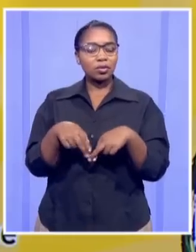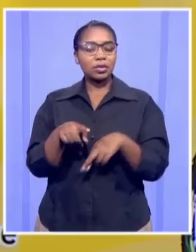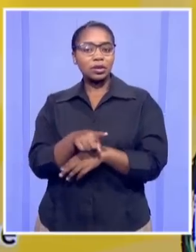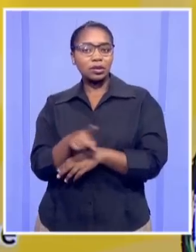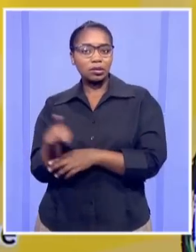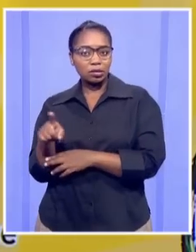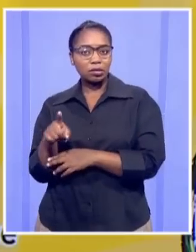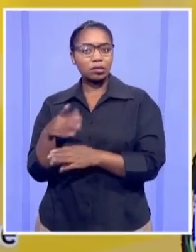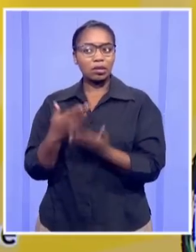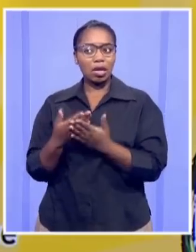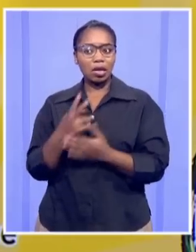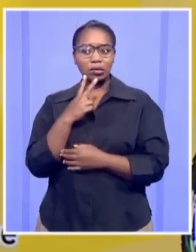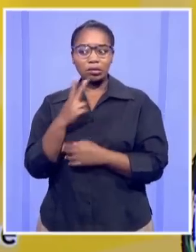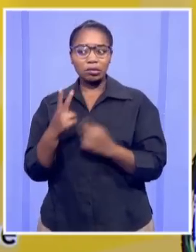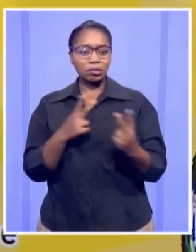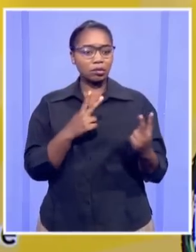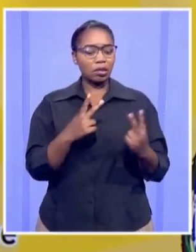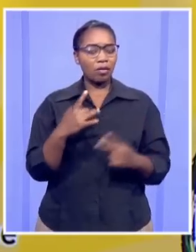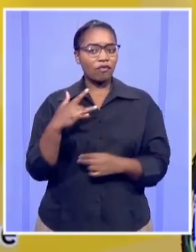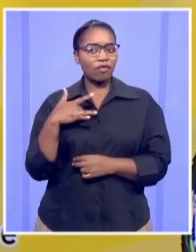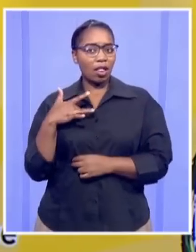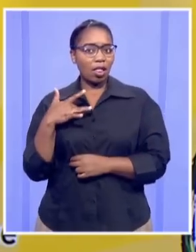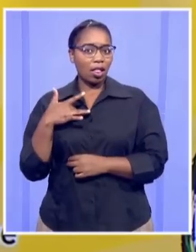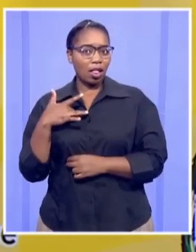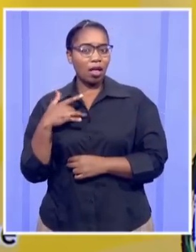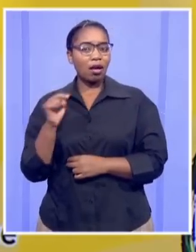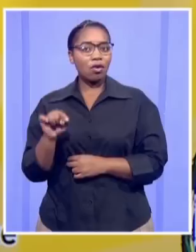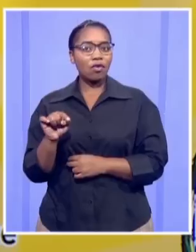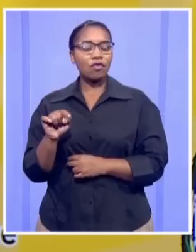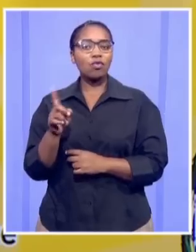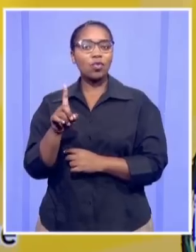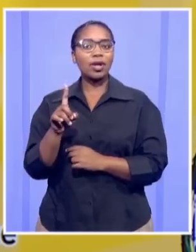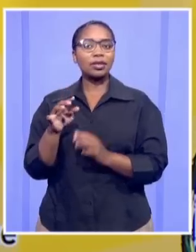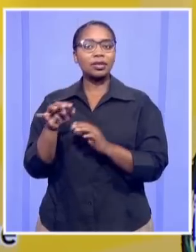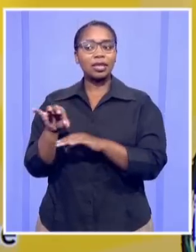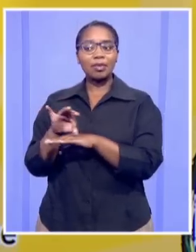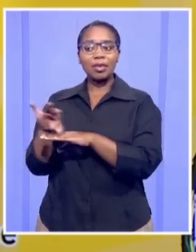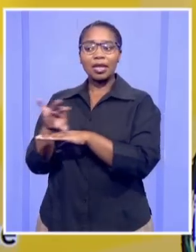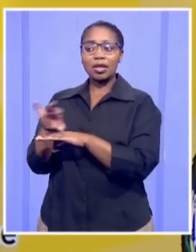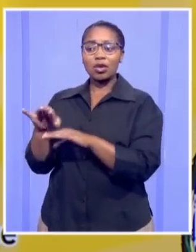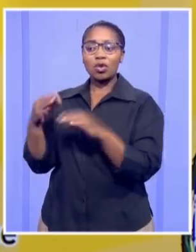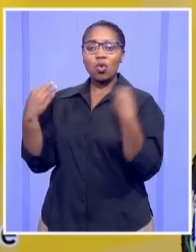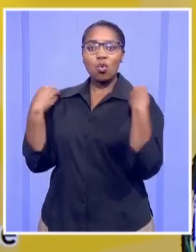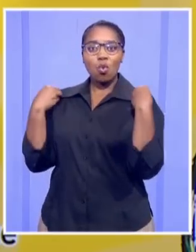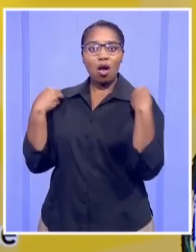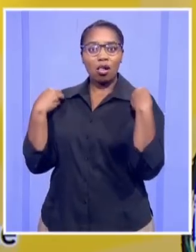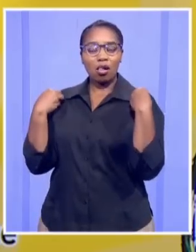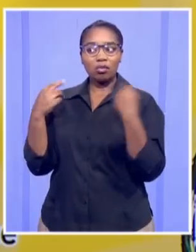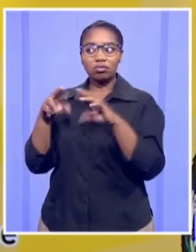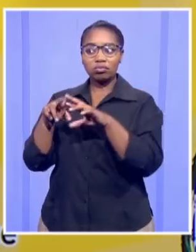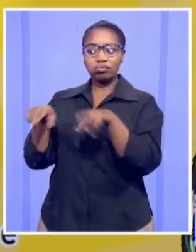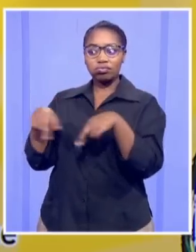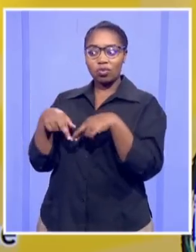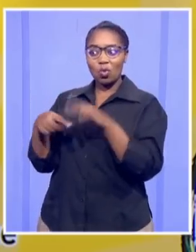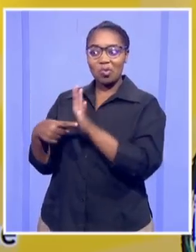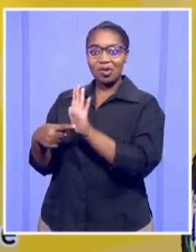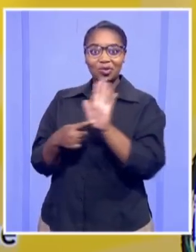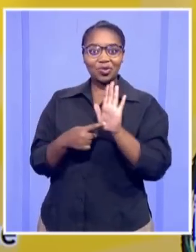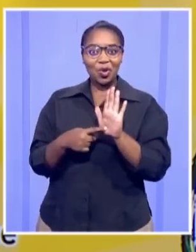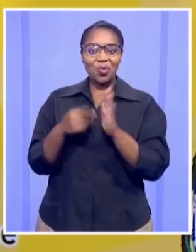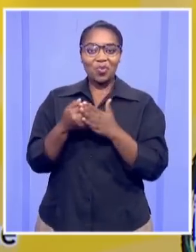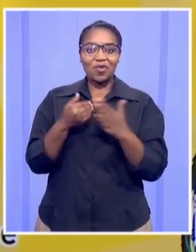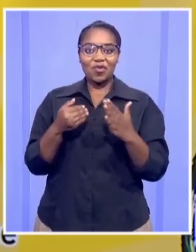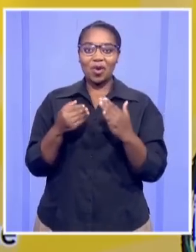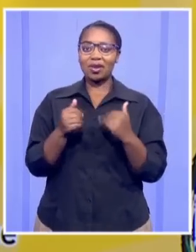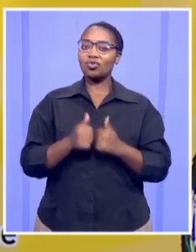that plenary hall that you came to see before it had all the chairs, the draping